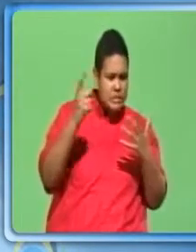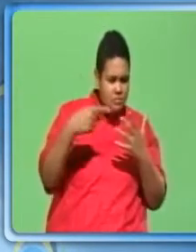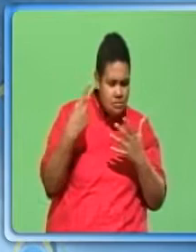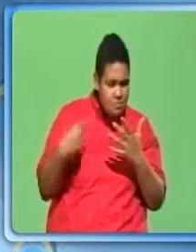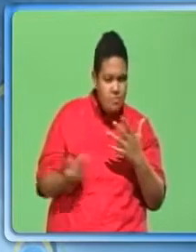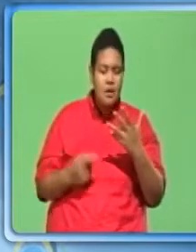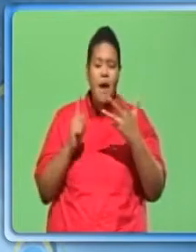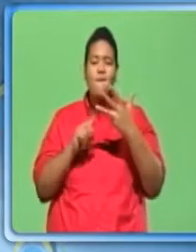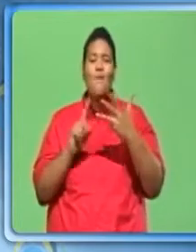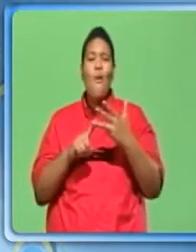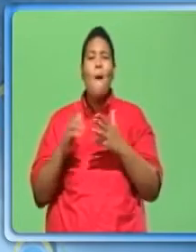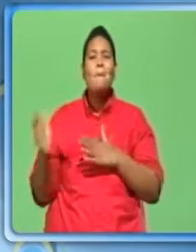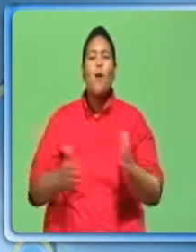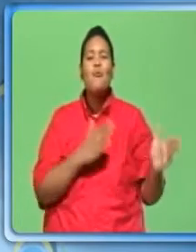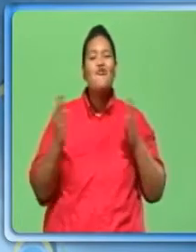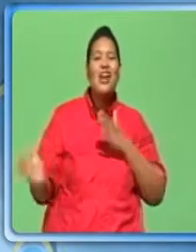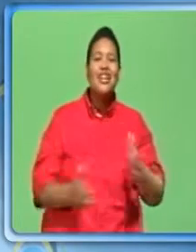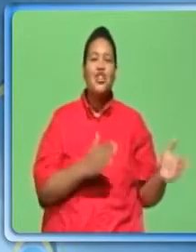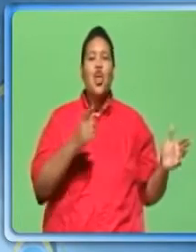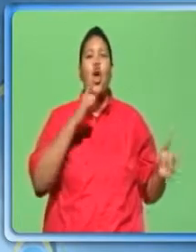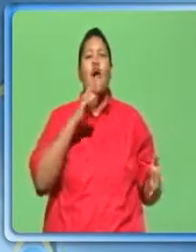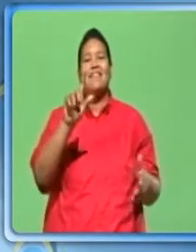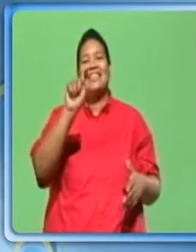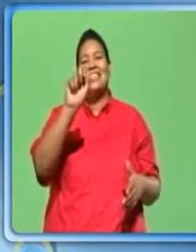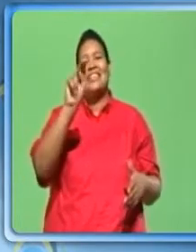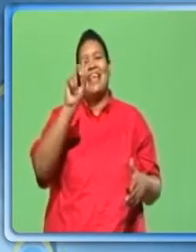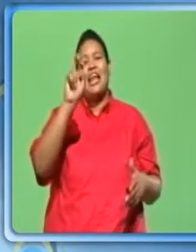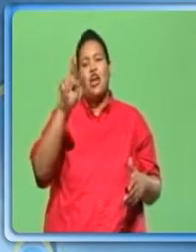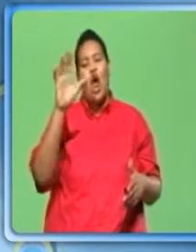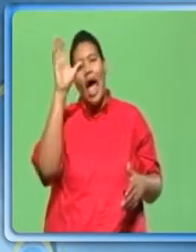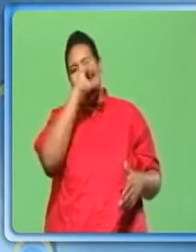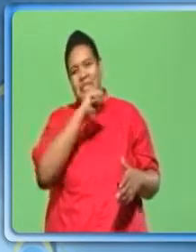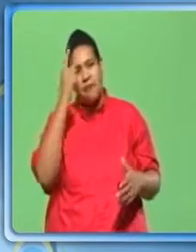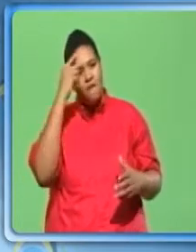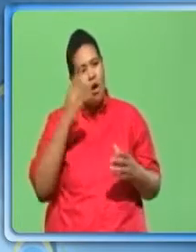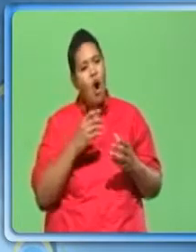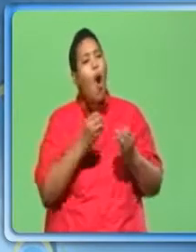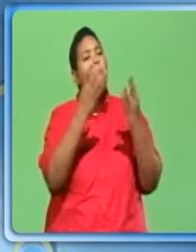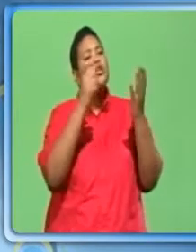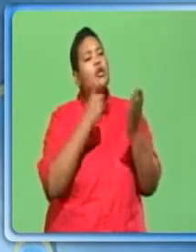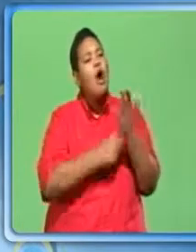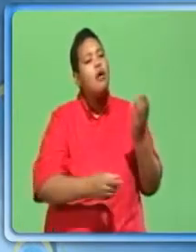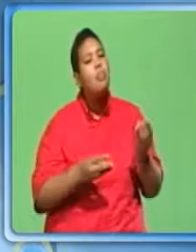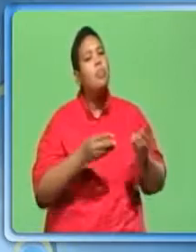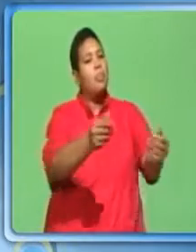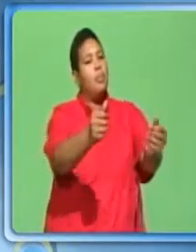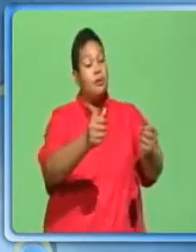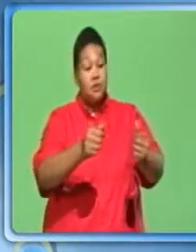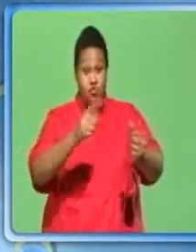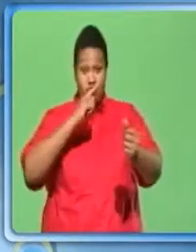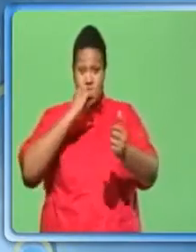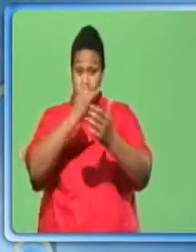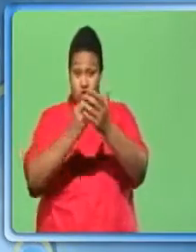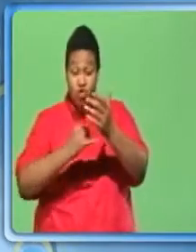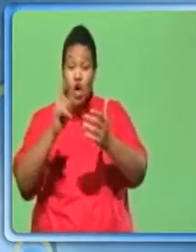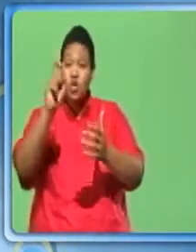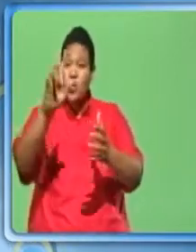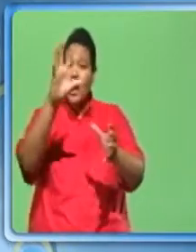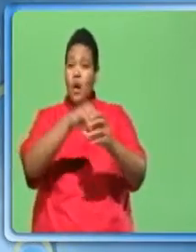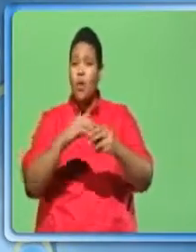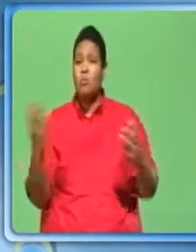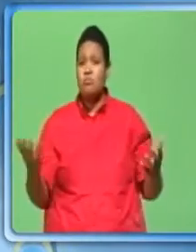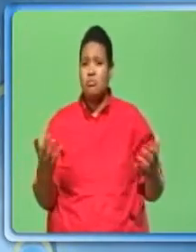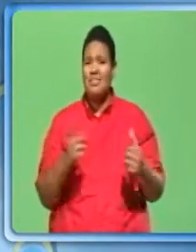4. Preparation of tender estimate for the project. The drawings should include